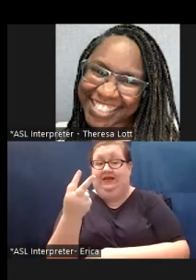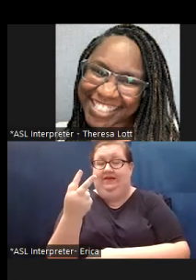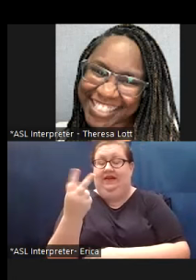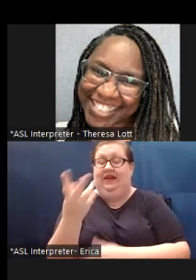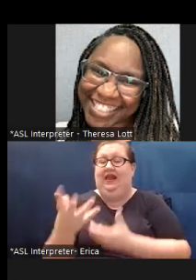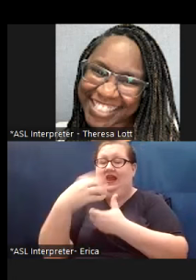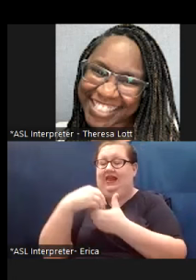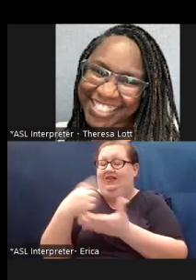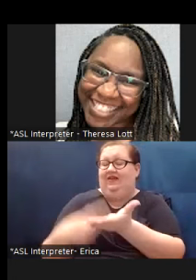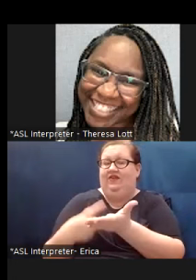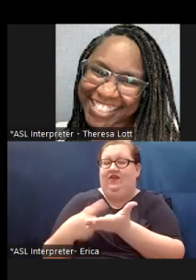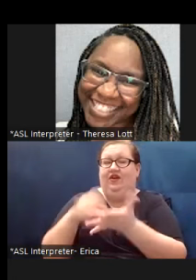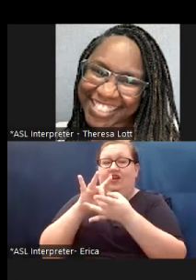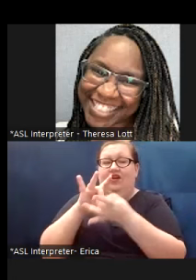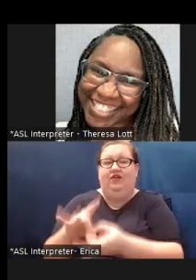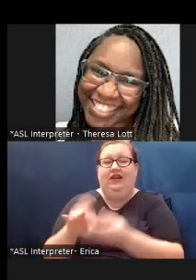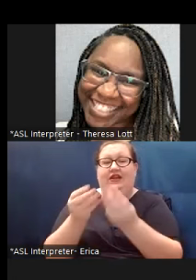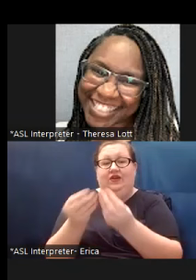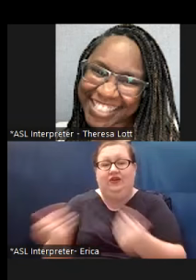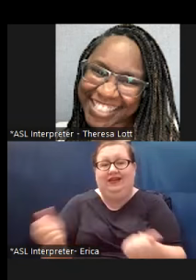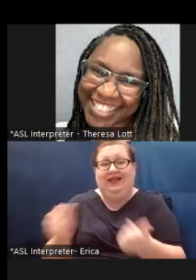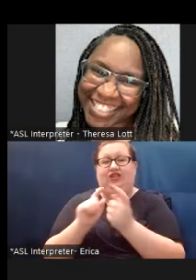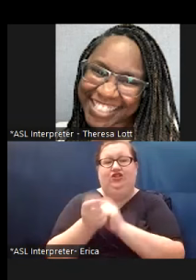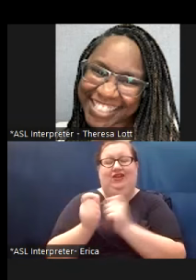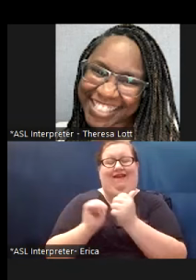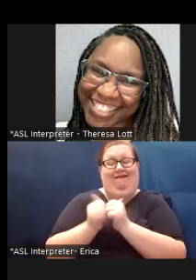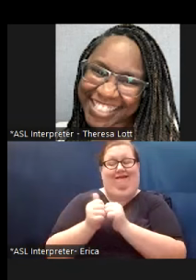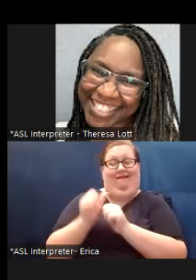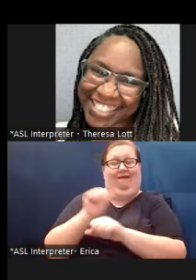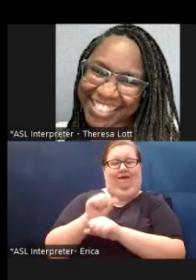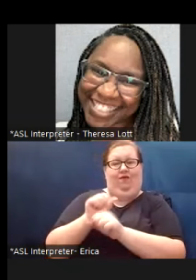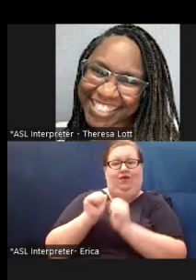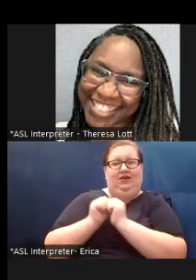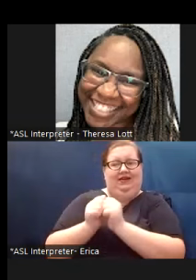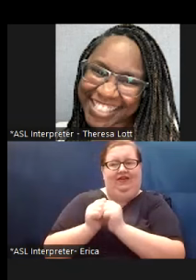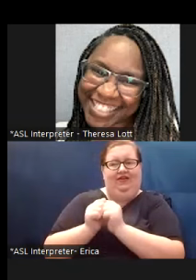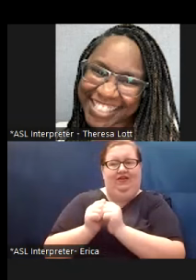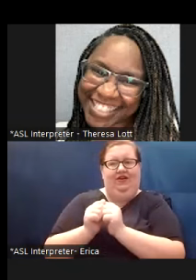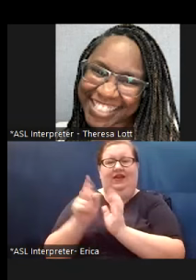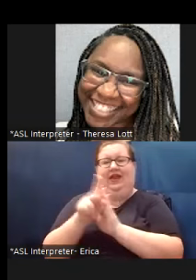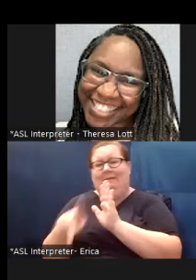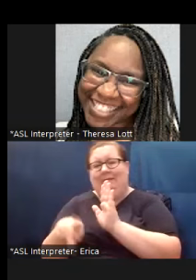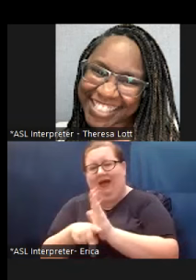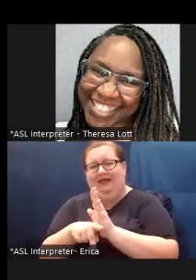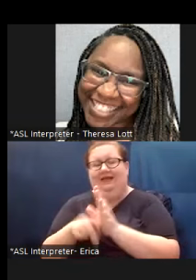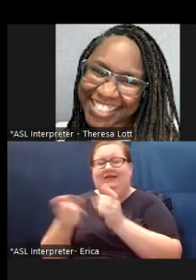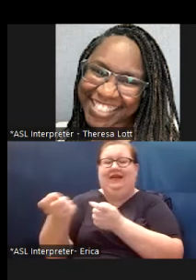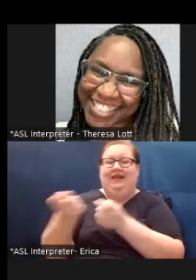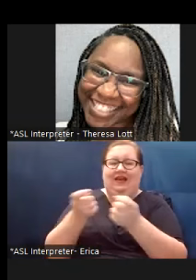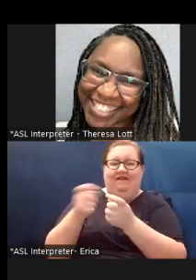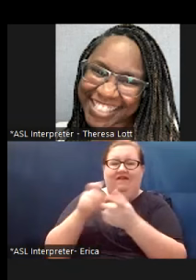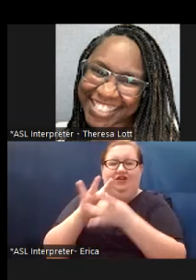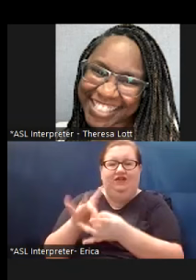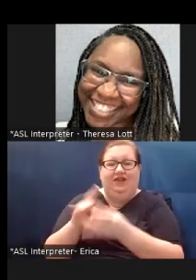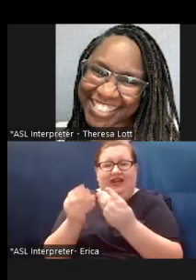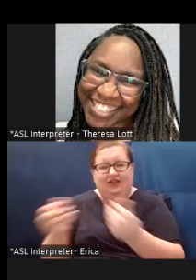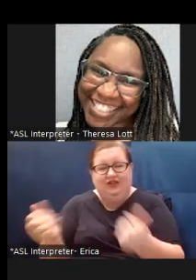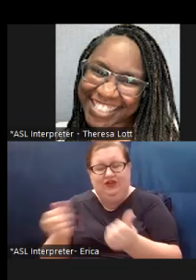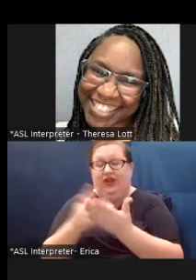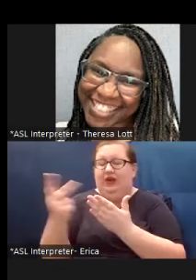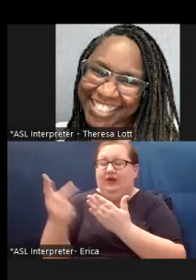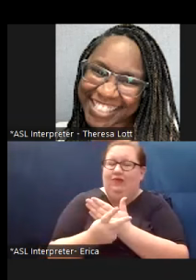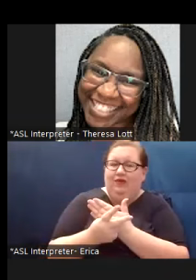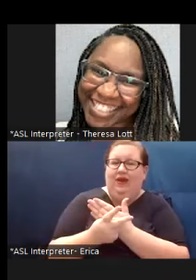about solutions that will change how we work together, things like policy and governance, related solutions, programs and service